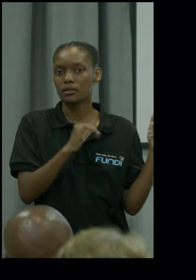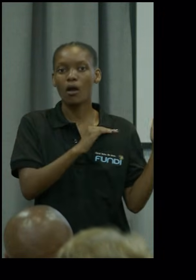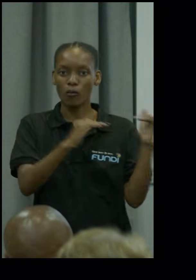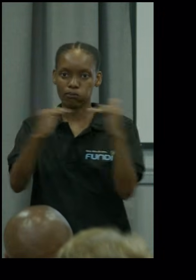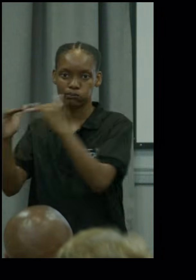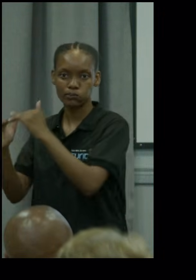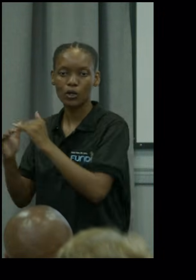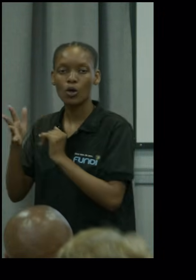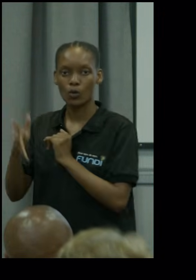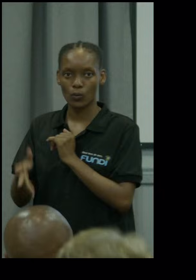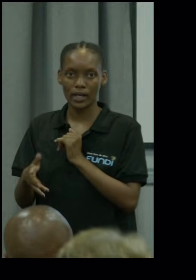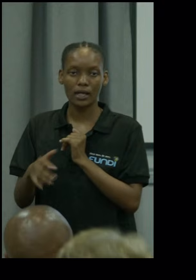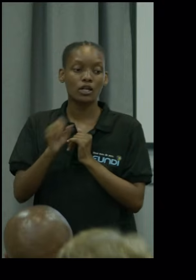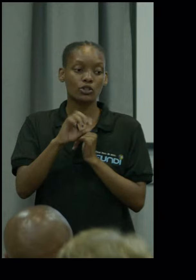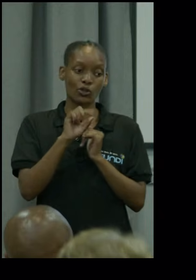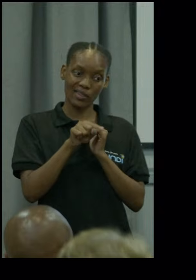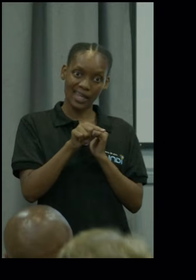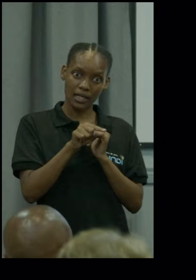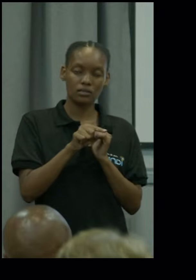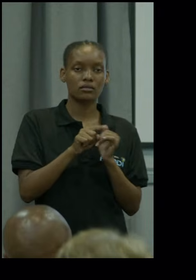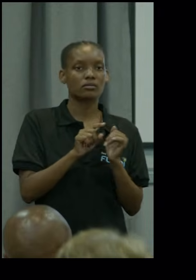Okay, next slide, please.